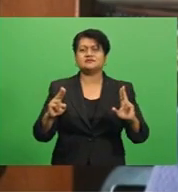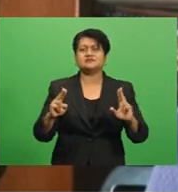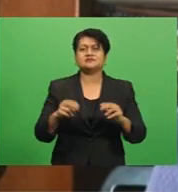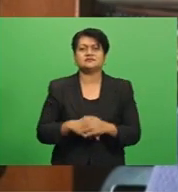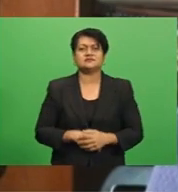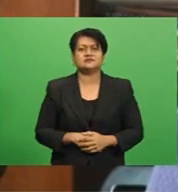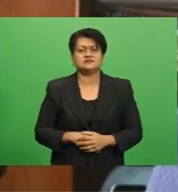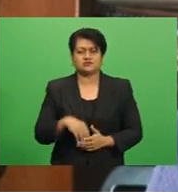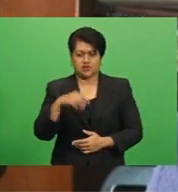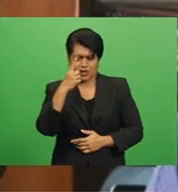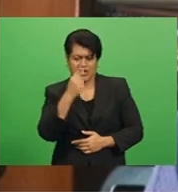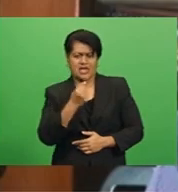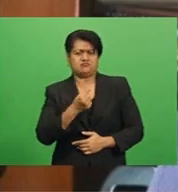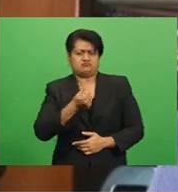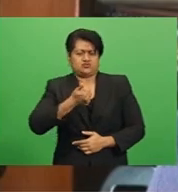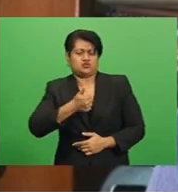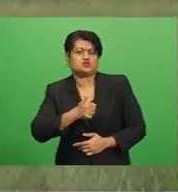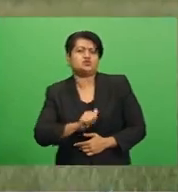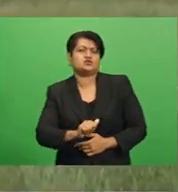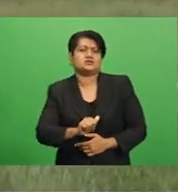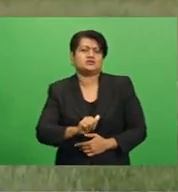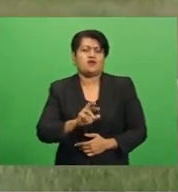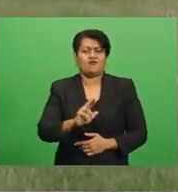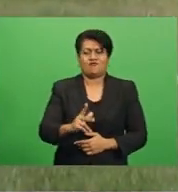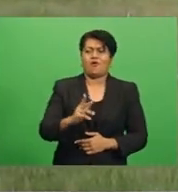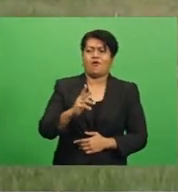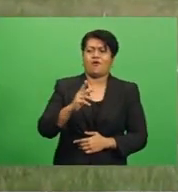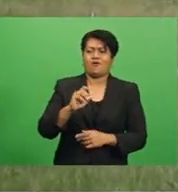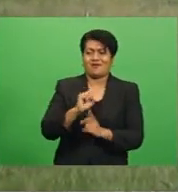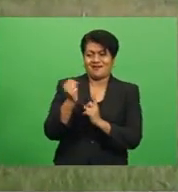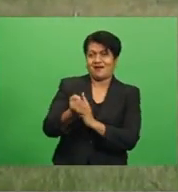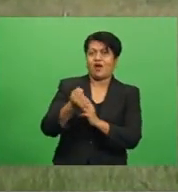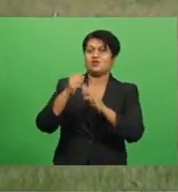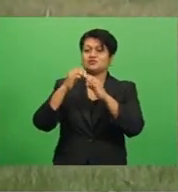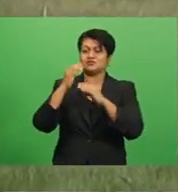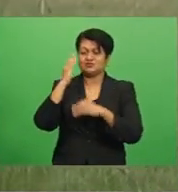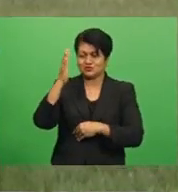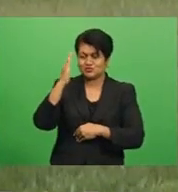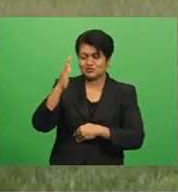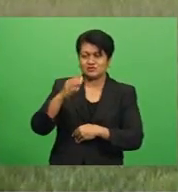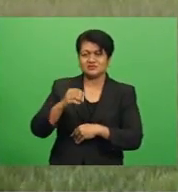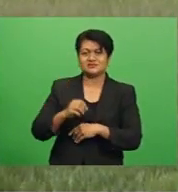that can be erected around the school compound